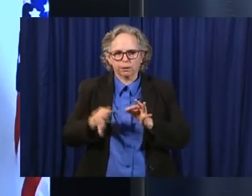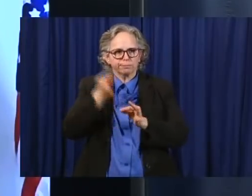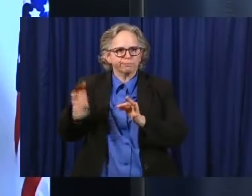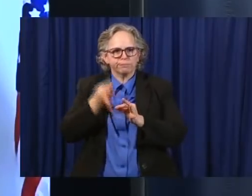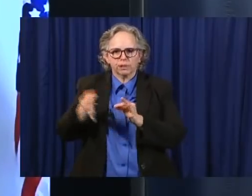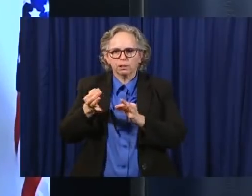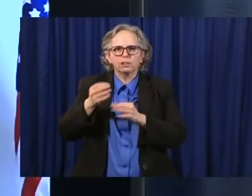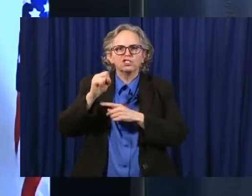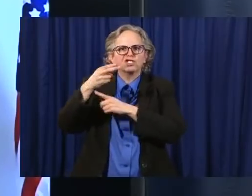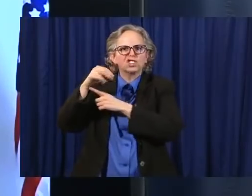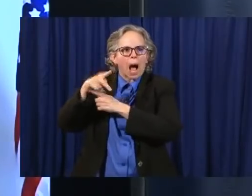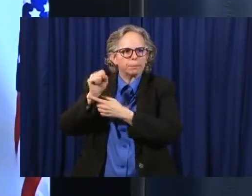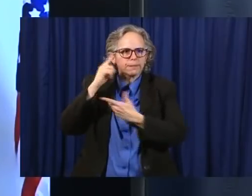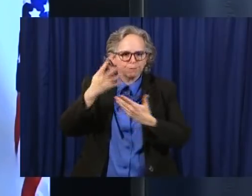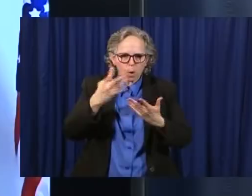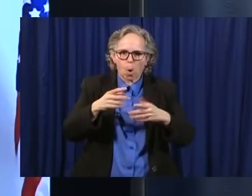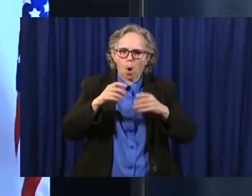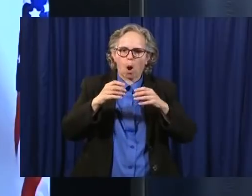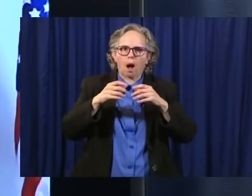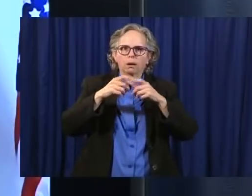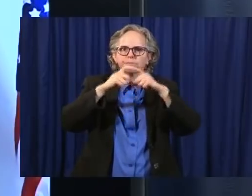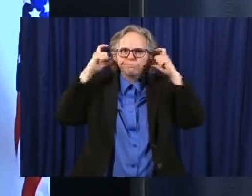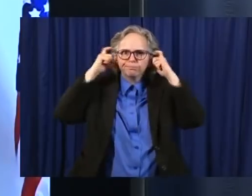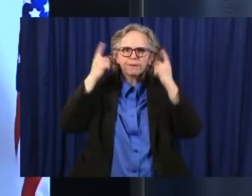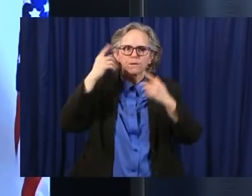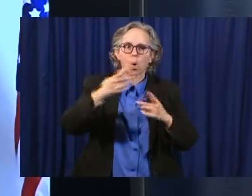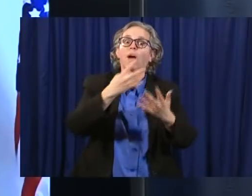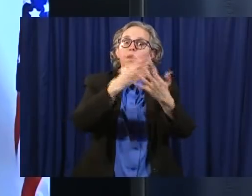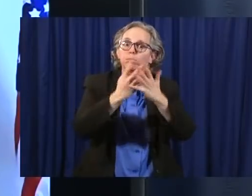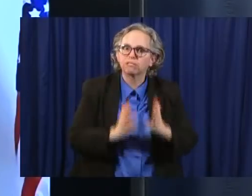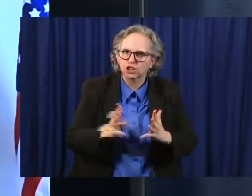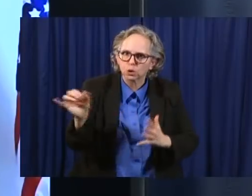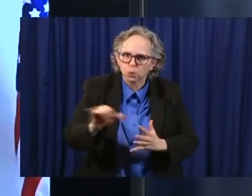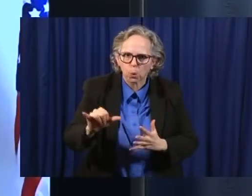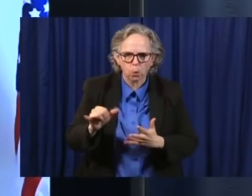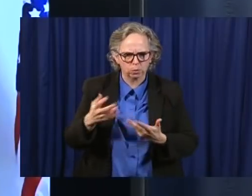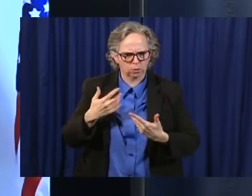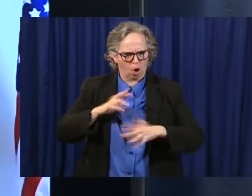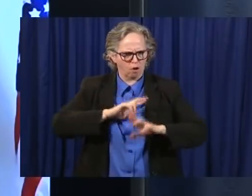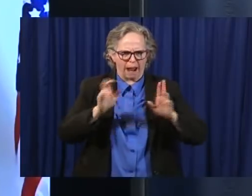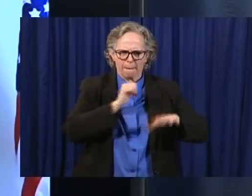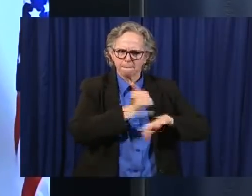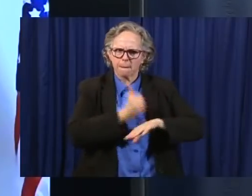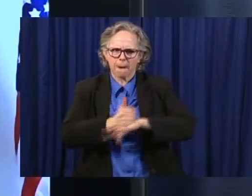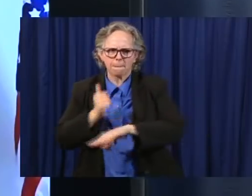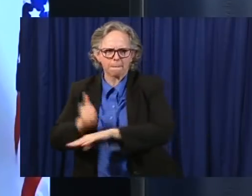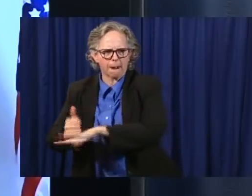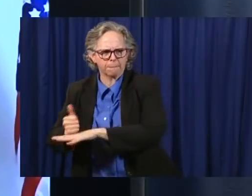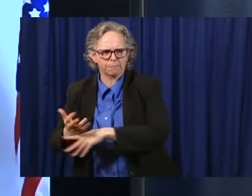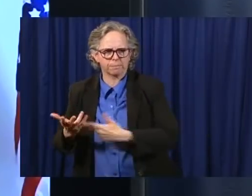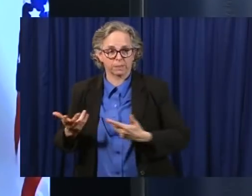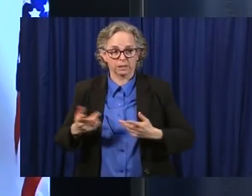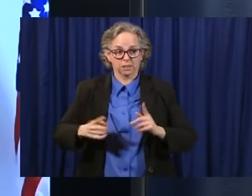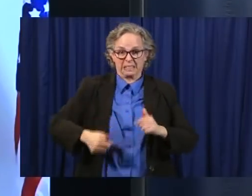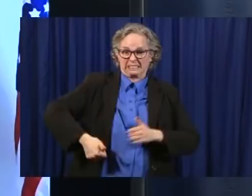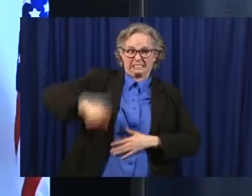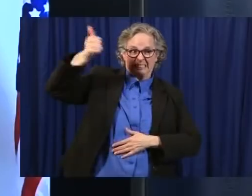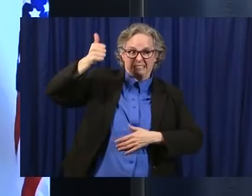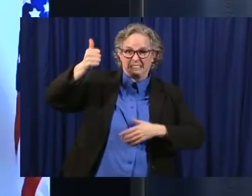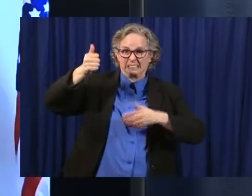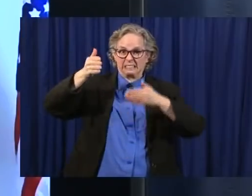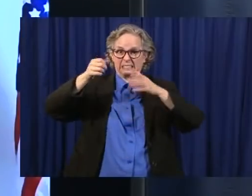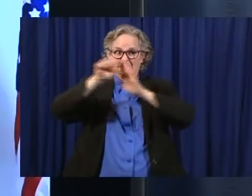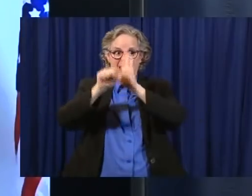several different means, not just the statewide PPE task force, which has been fabulous, but also our own internal commodities